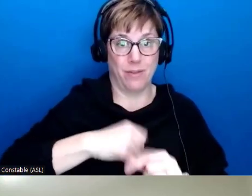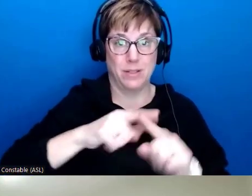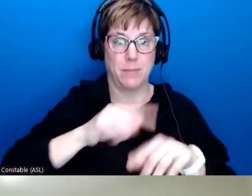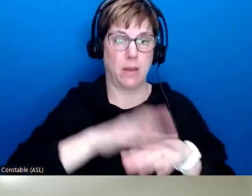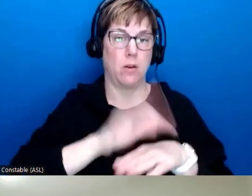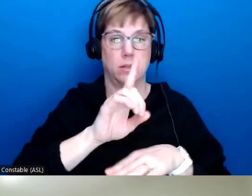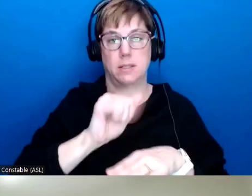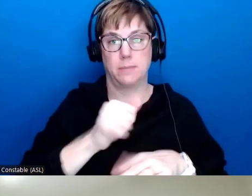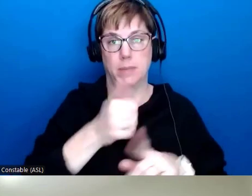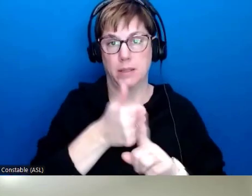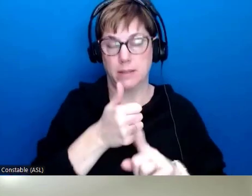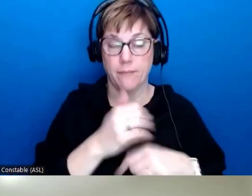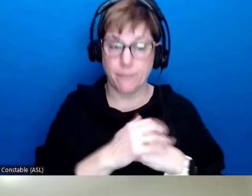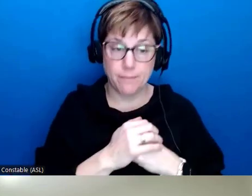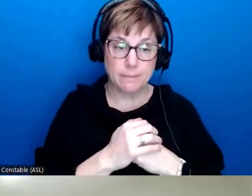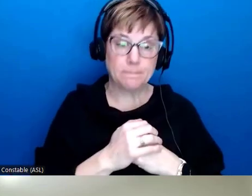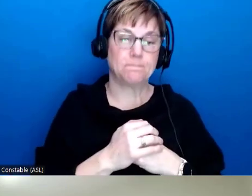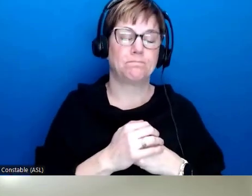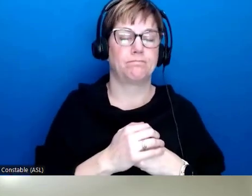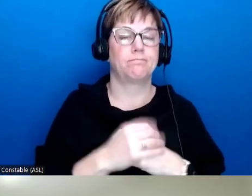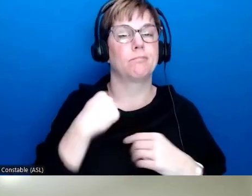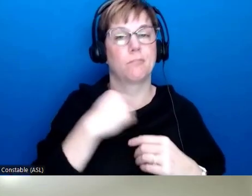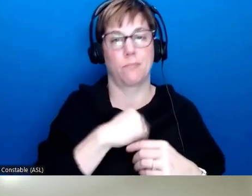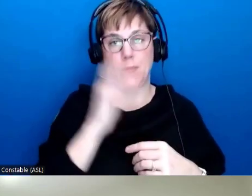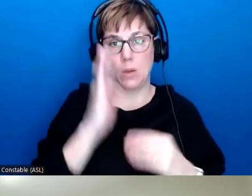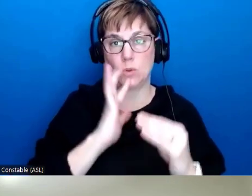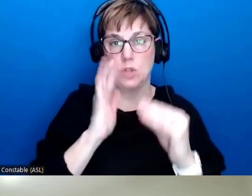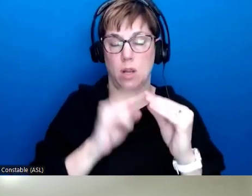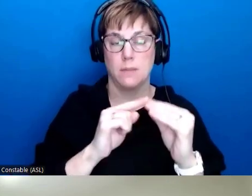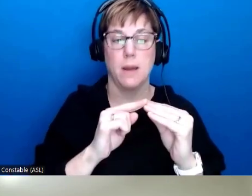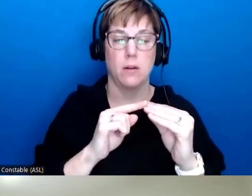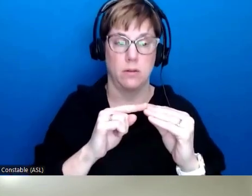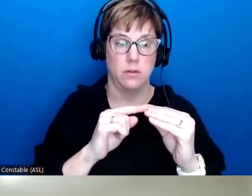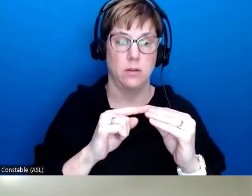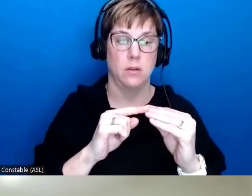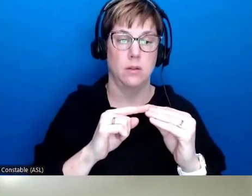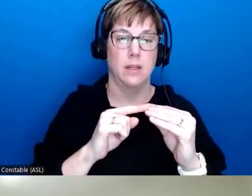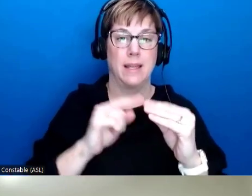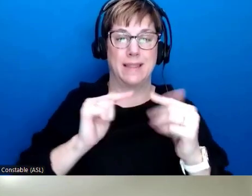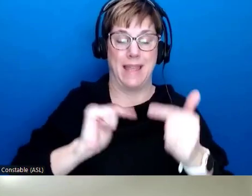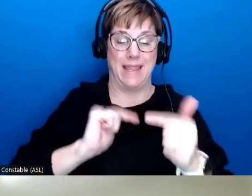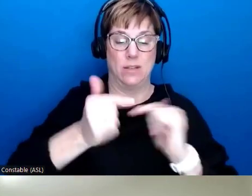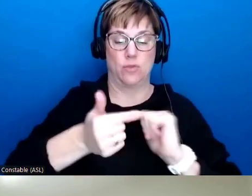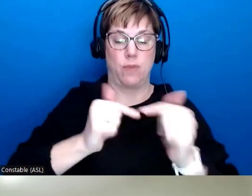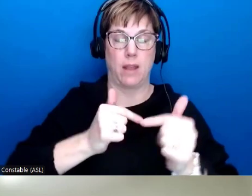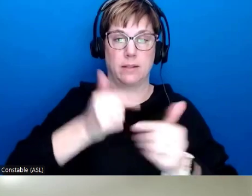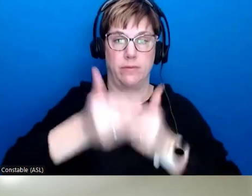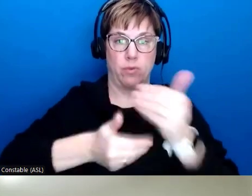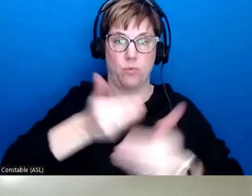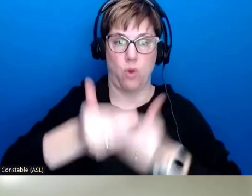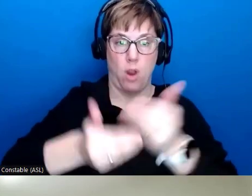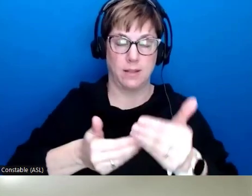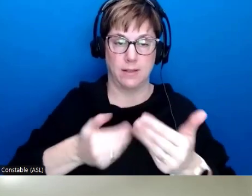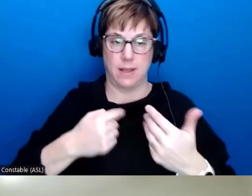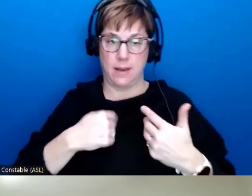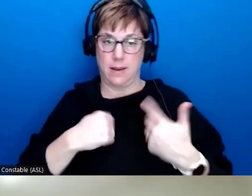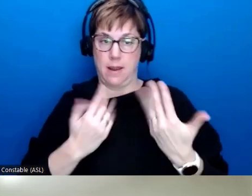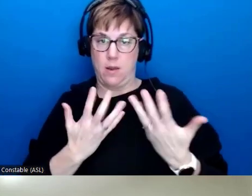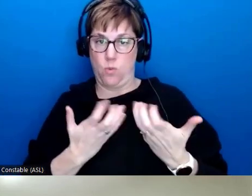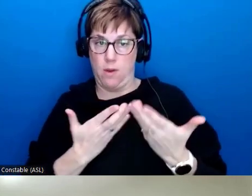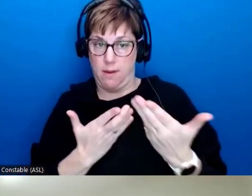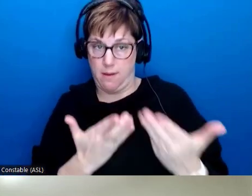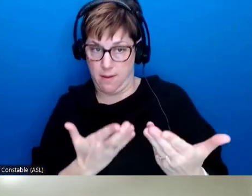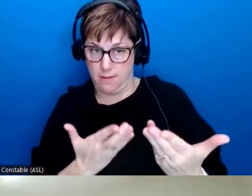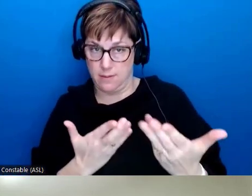disability. We'll touch a little bit more later on the interactive process. That's this sort of back and forth between the